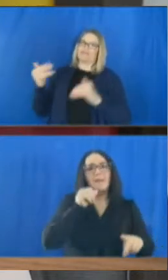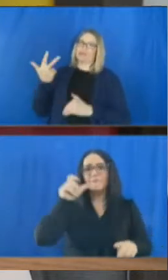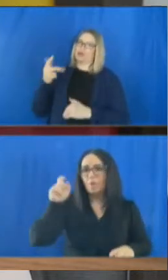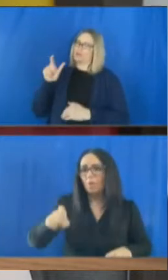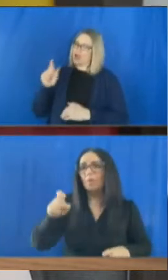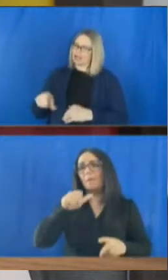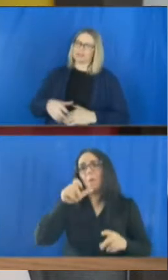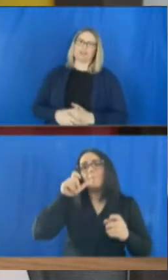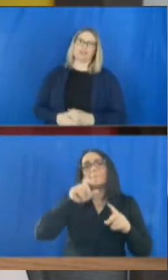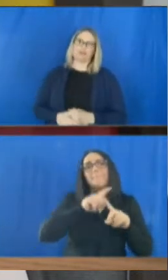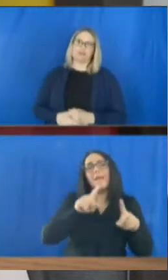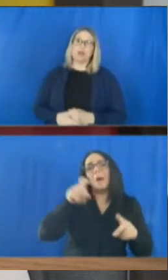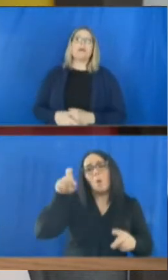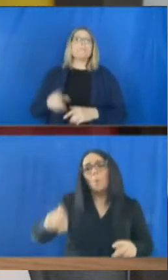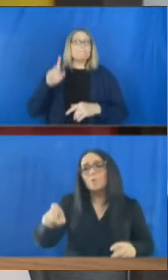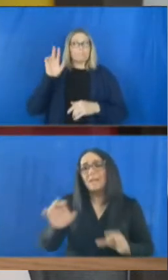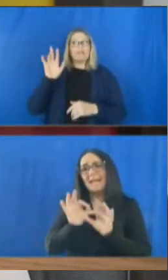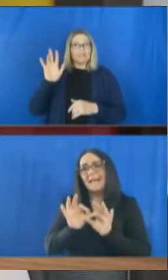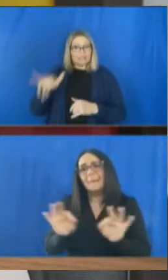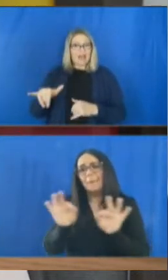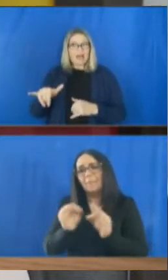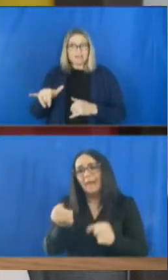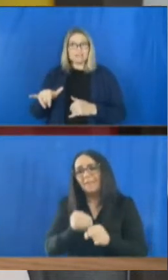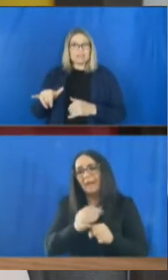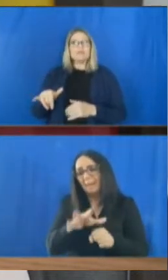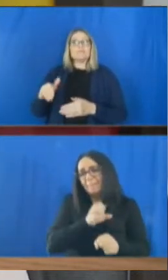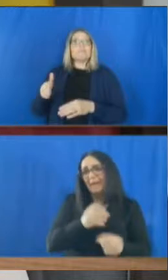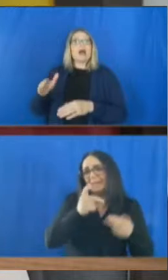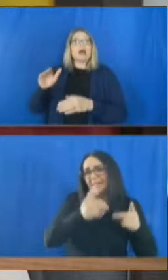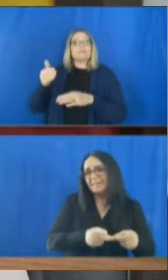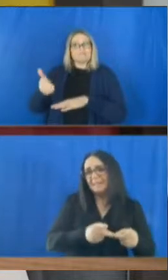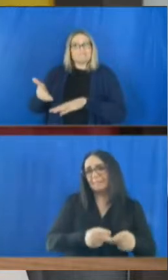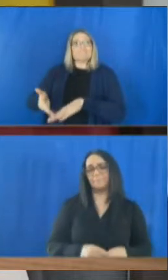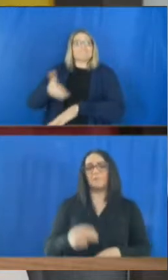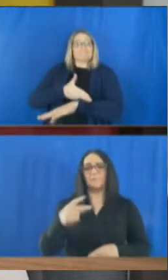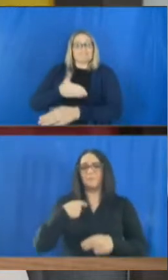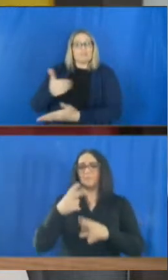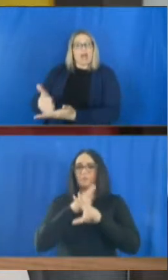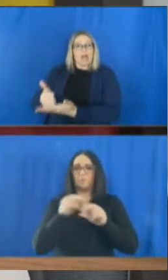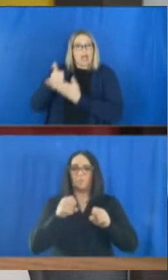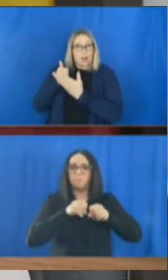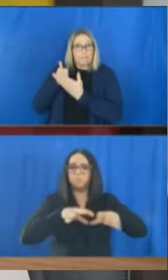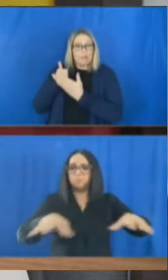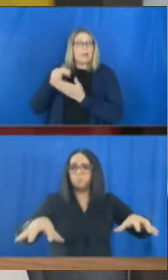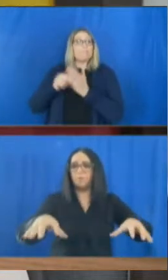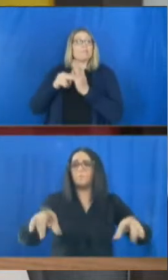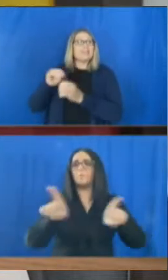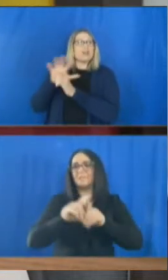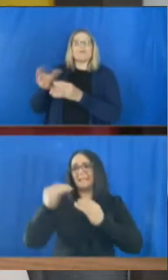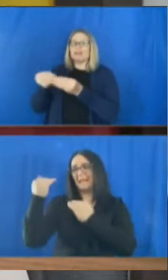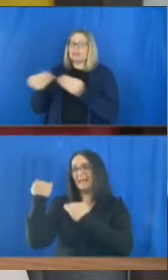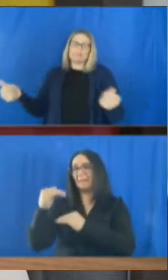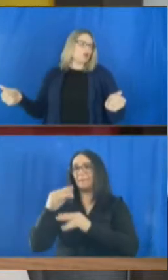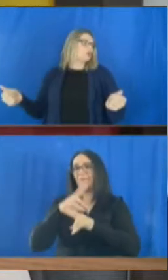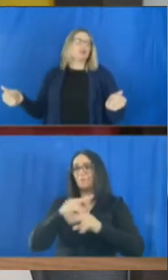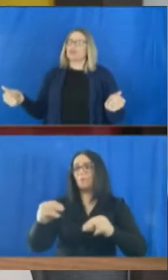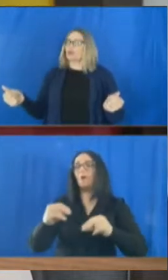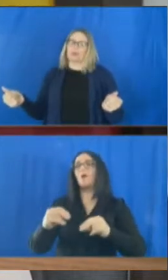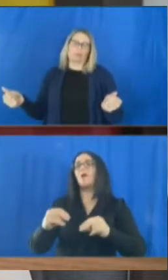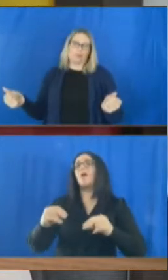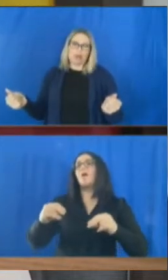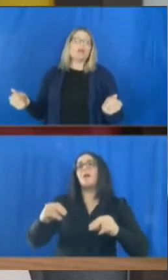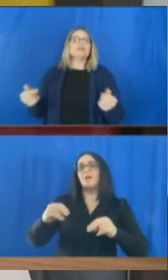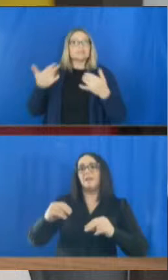this critical time. We have the skills to live safely with COVID, which will be our focus in the weeks and